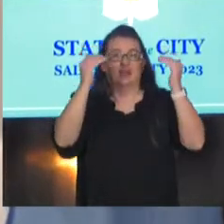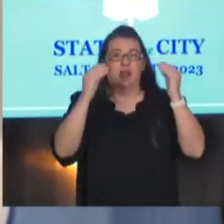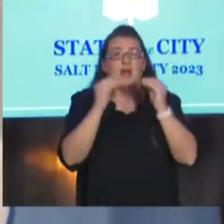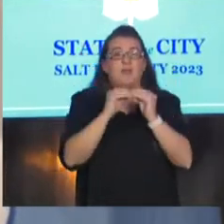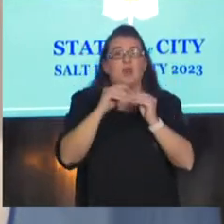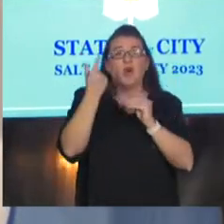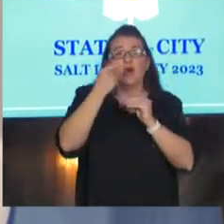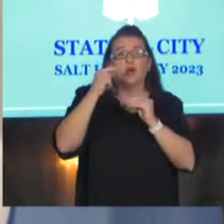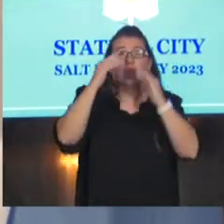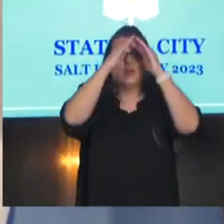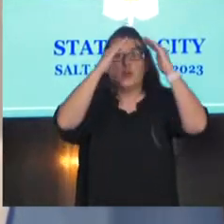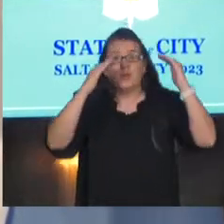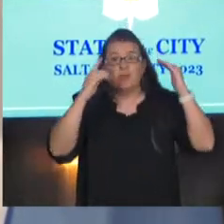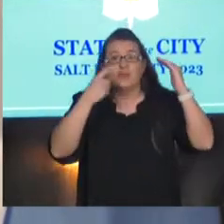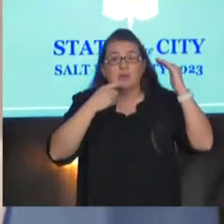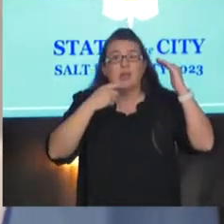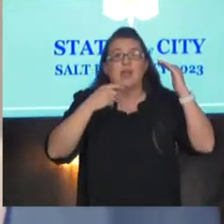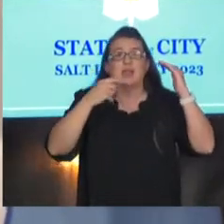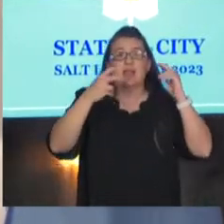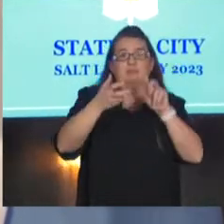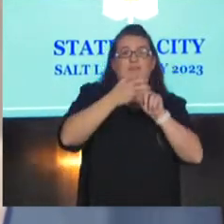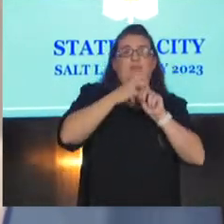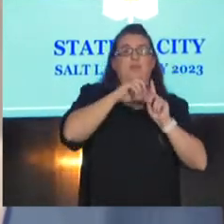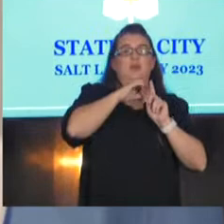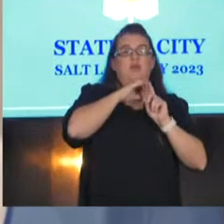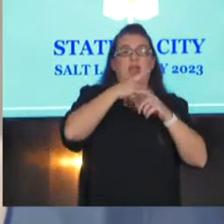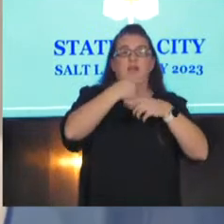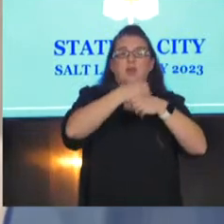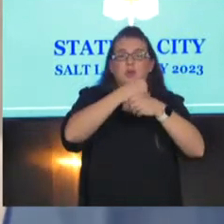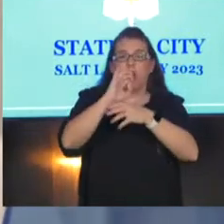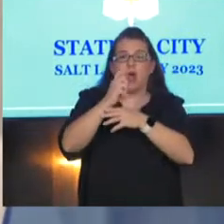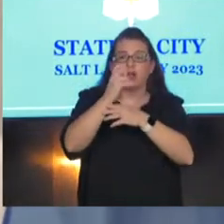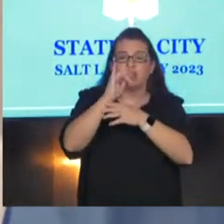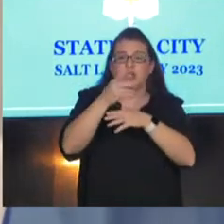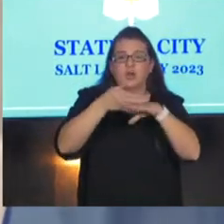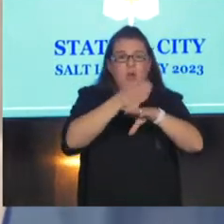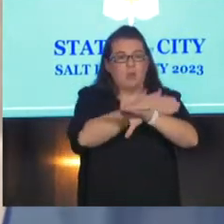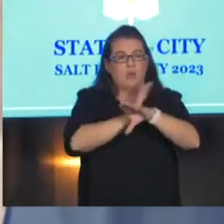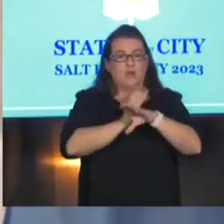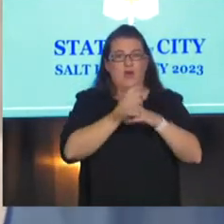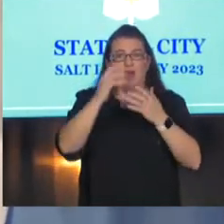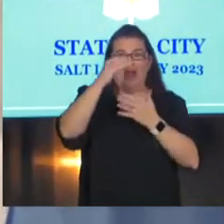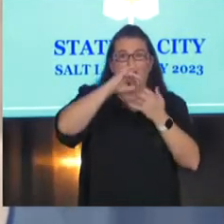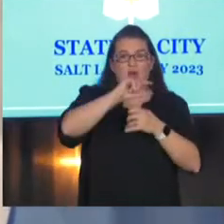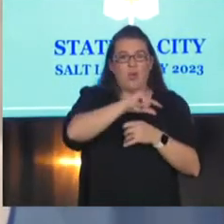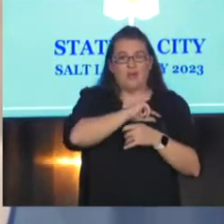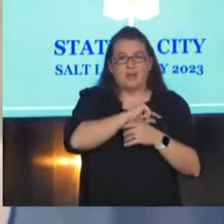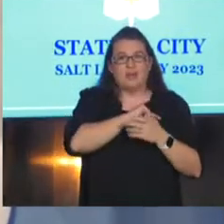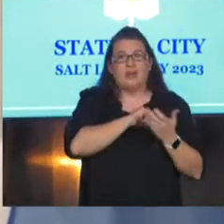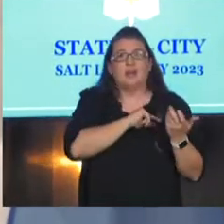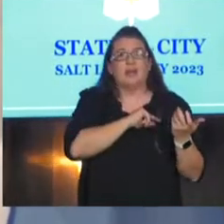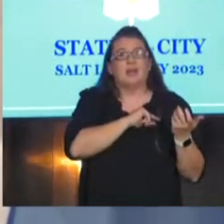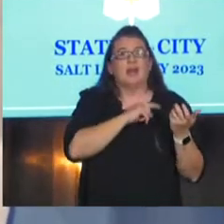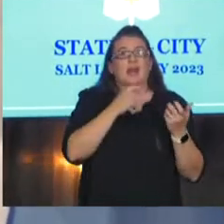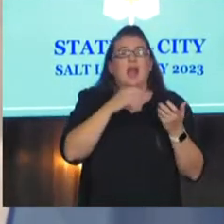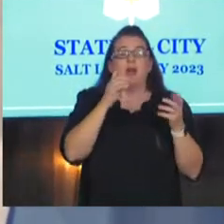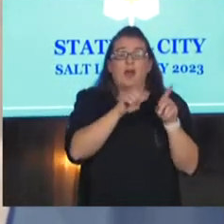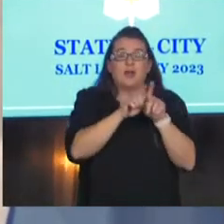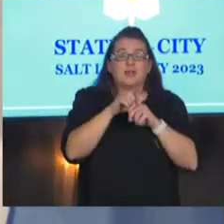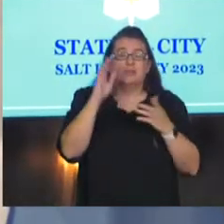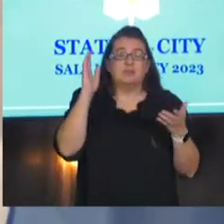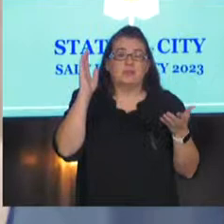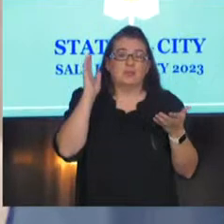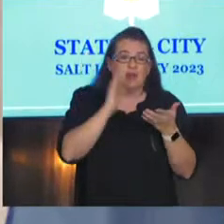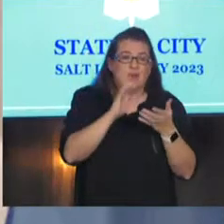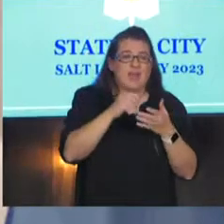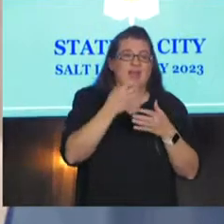that can capture pollution and produce oxygen to improve our air quality, in addition to reducing this heat island effect